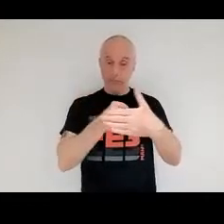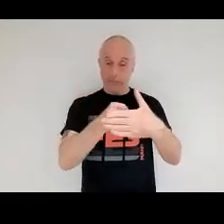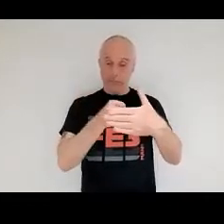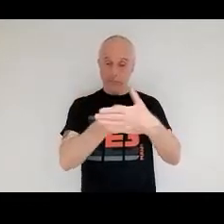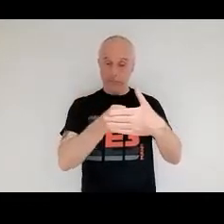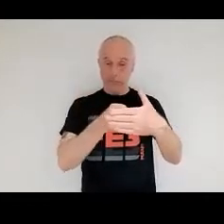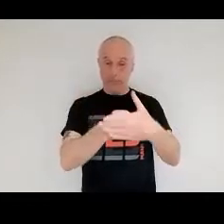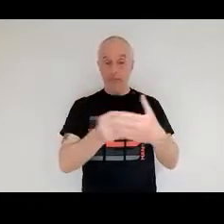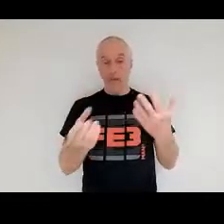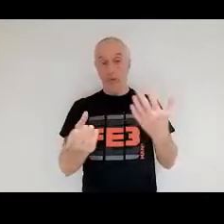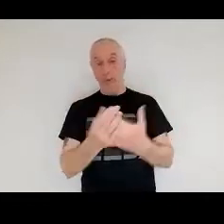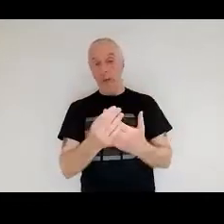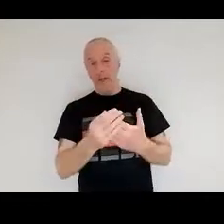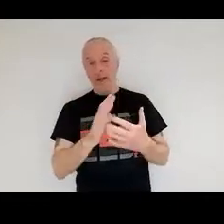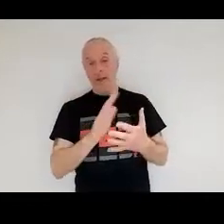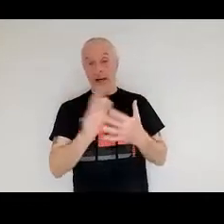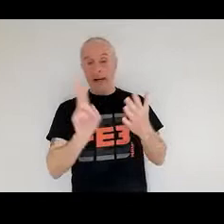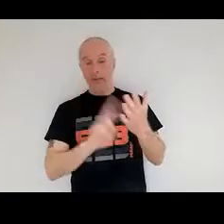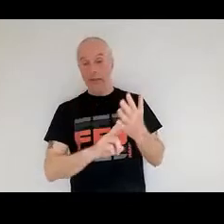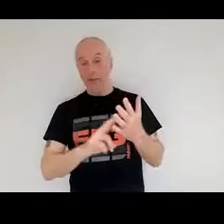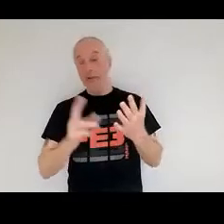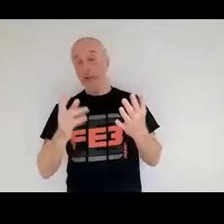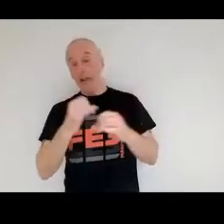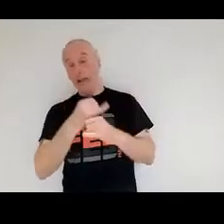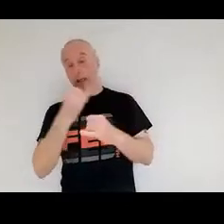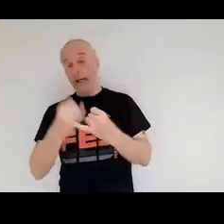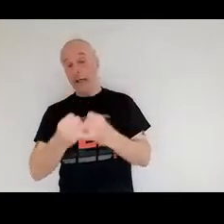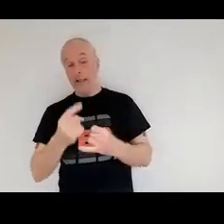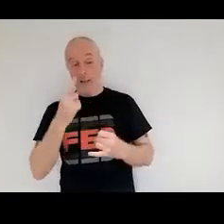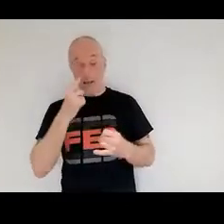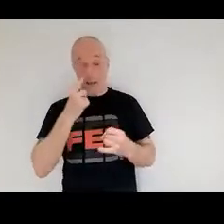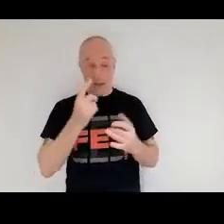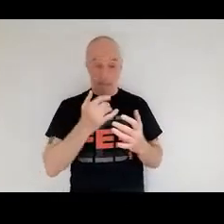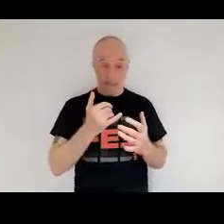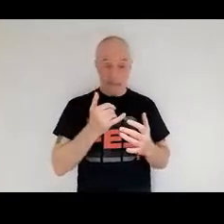mechanically tested all of those coupons, or those